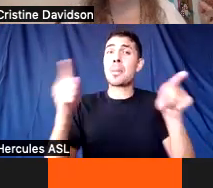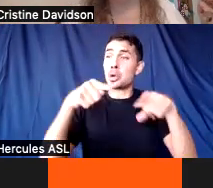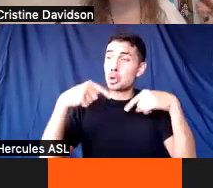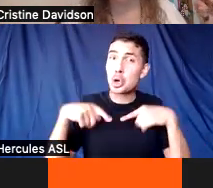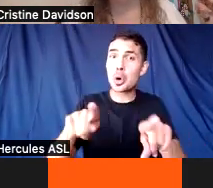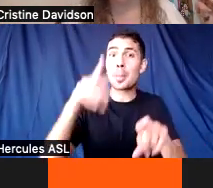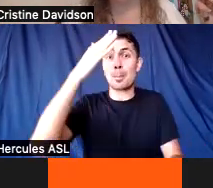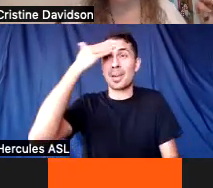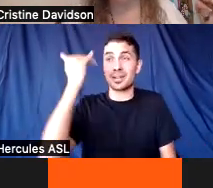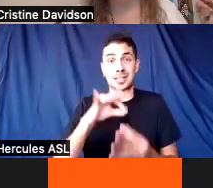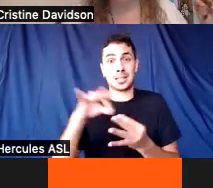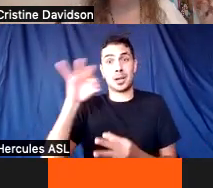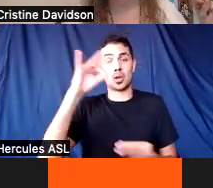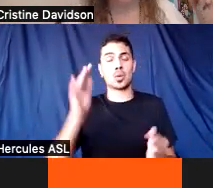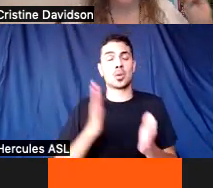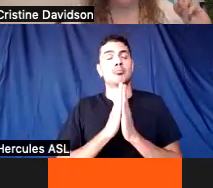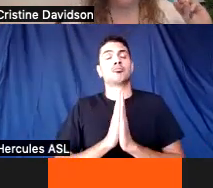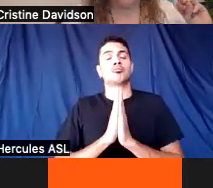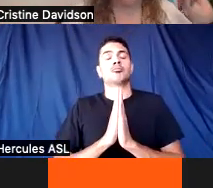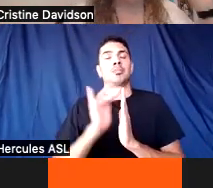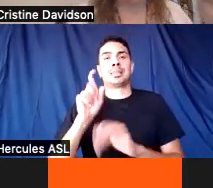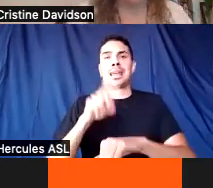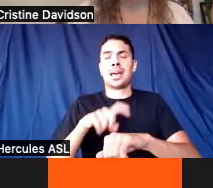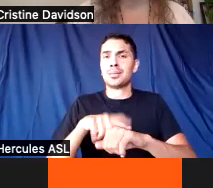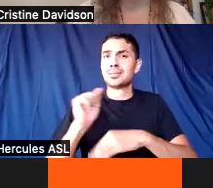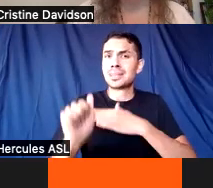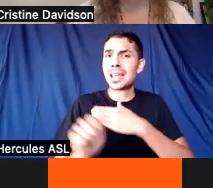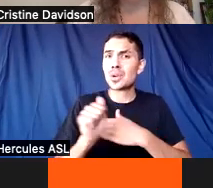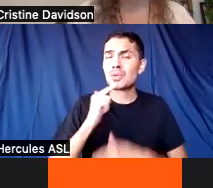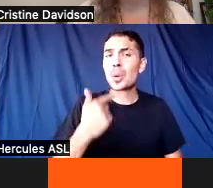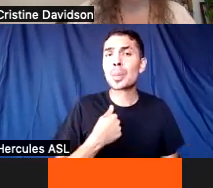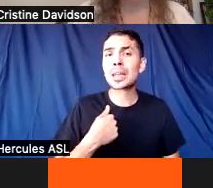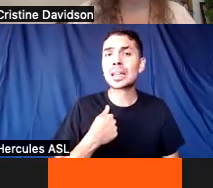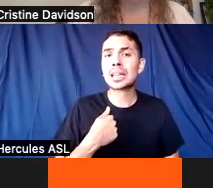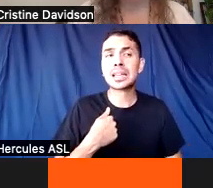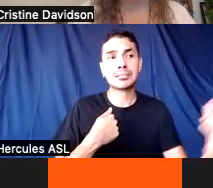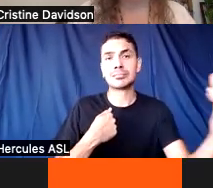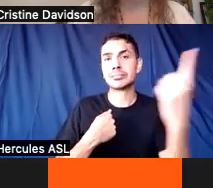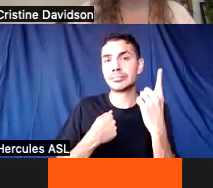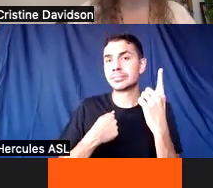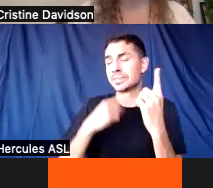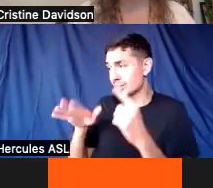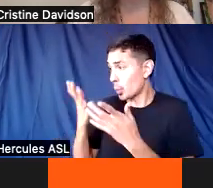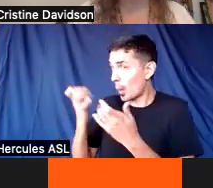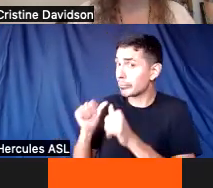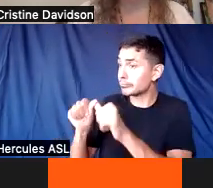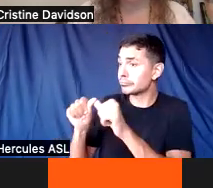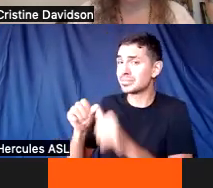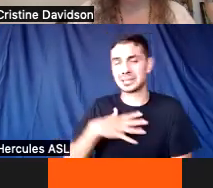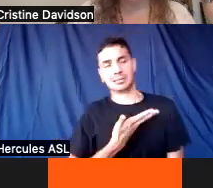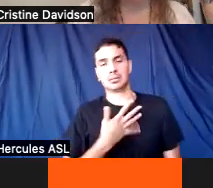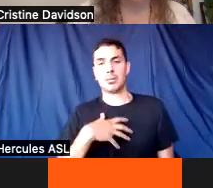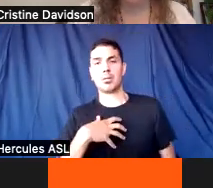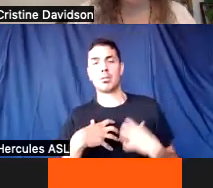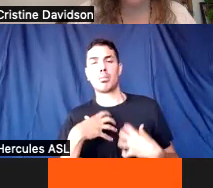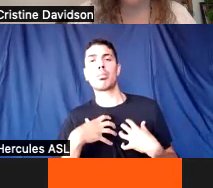me, right? And so you have to, as an advocate, you have to check in with the person that you're working with to see, what it is that they